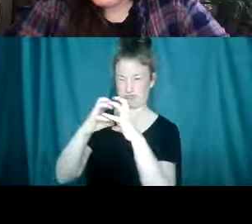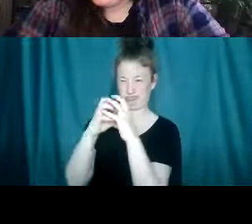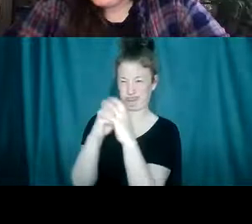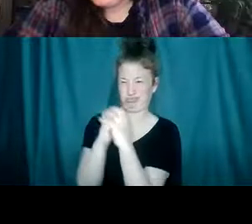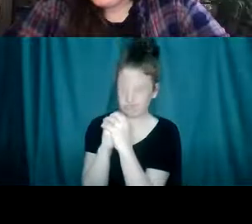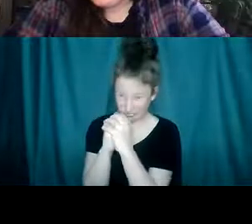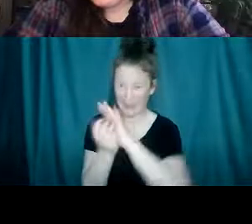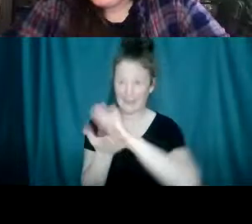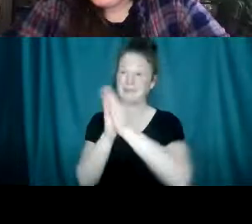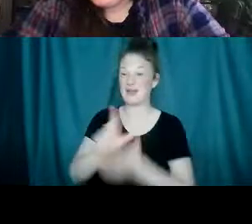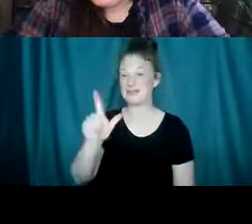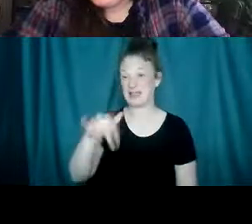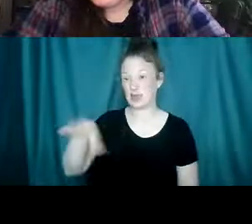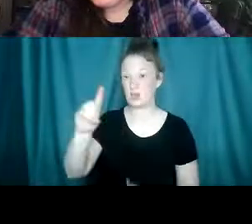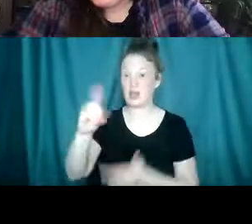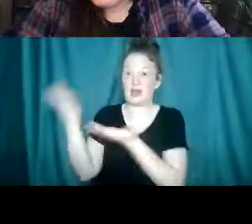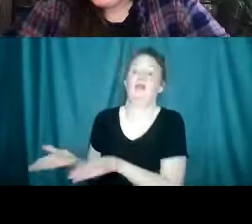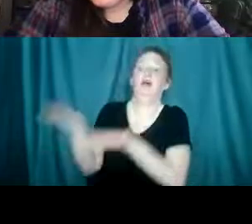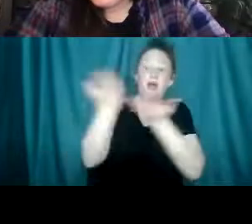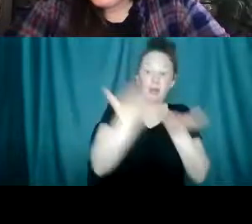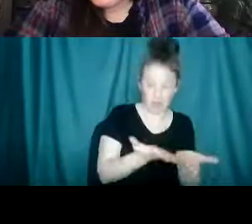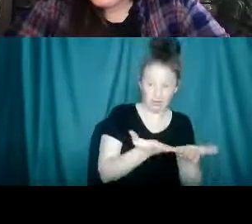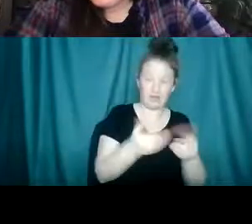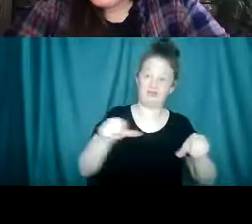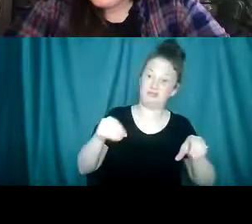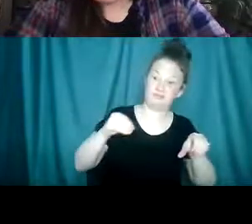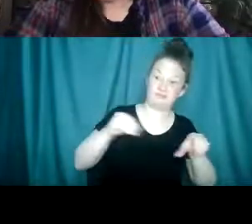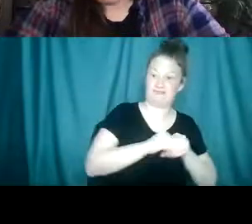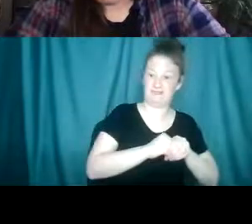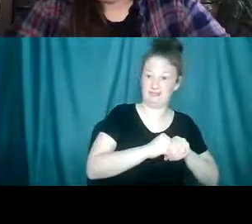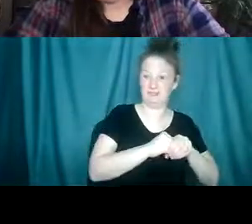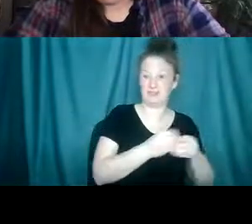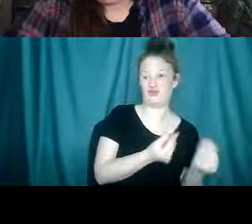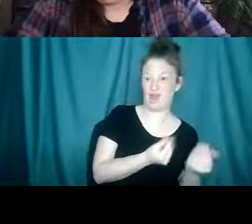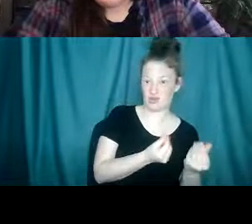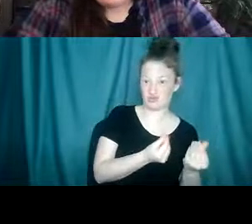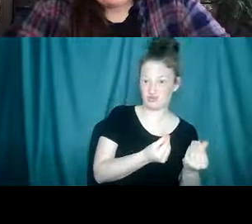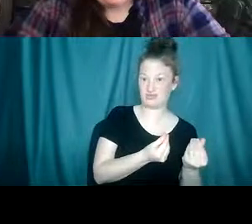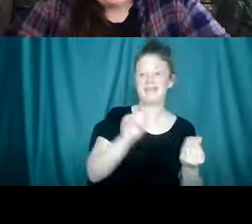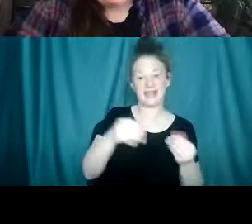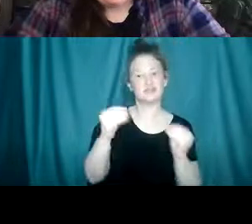liquid, and transport it into the site where you inject it. That's a lot cheaper.